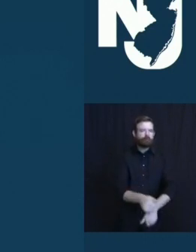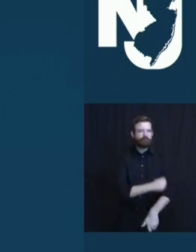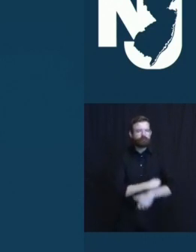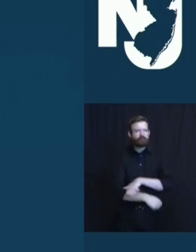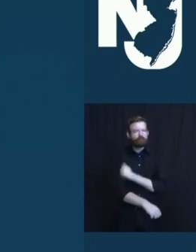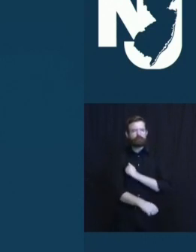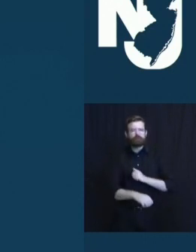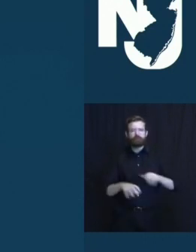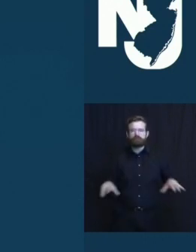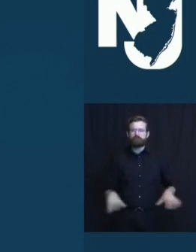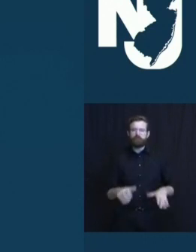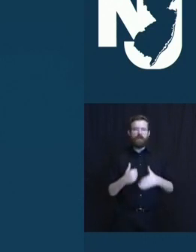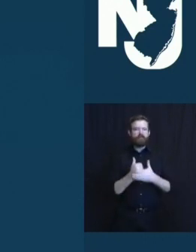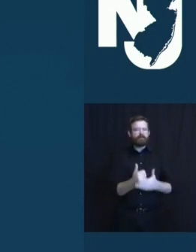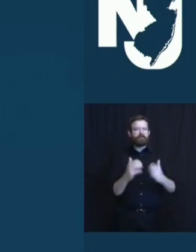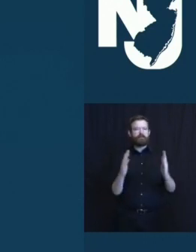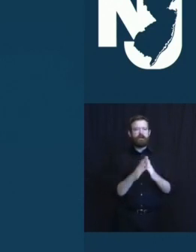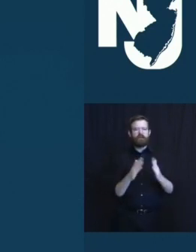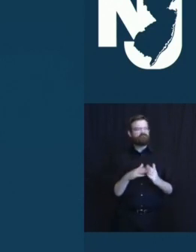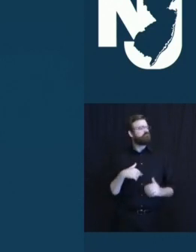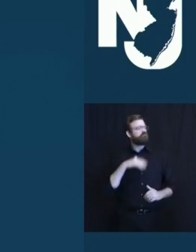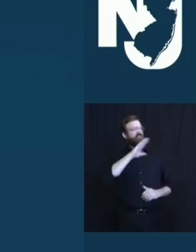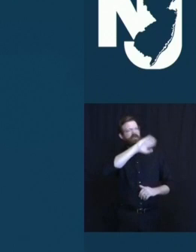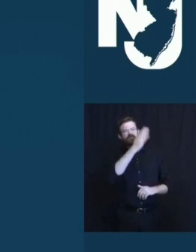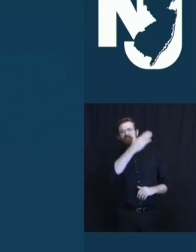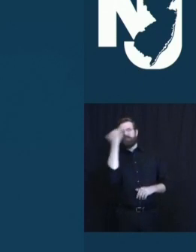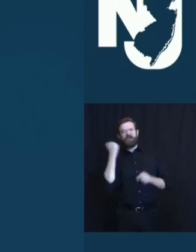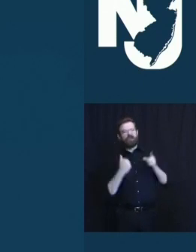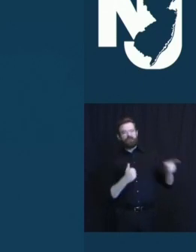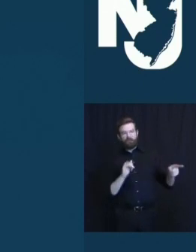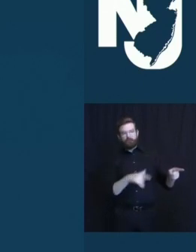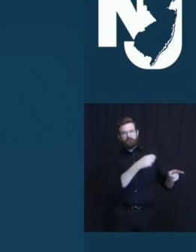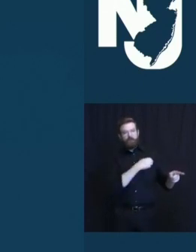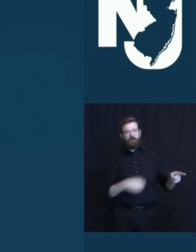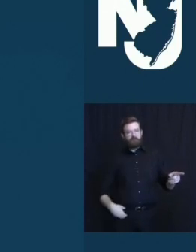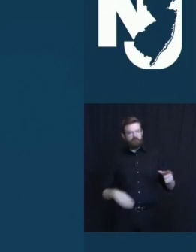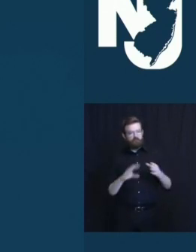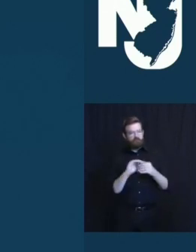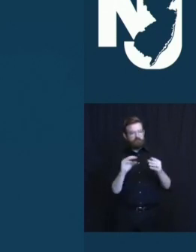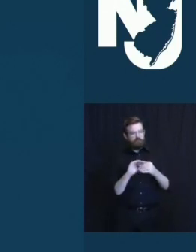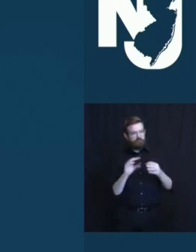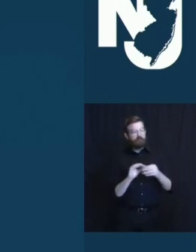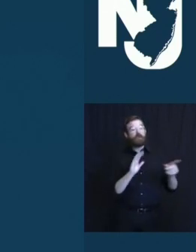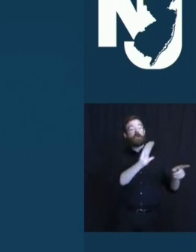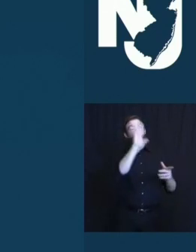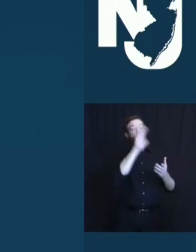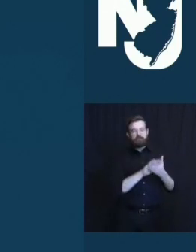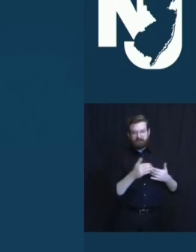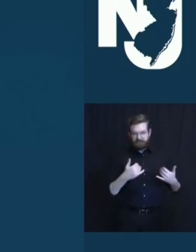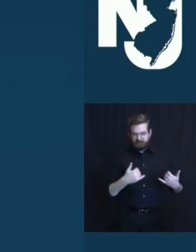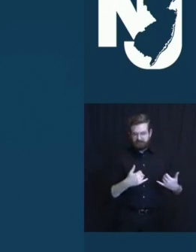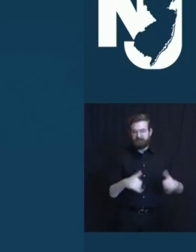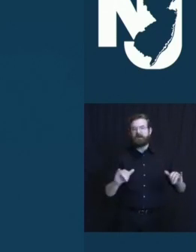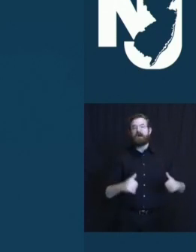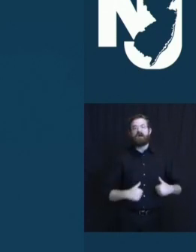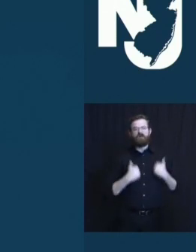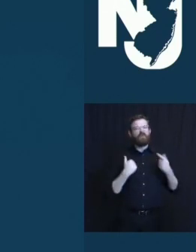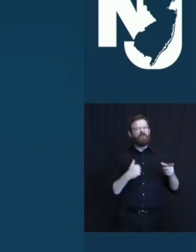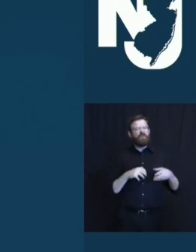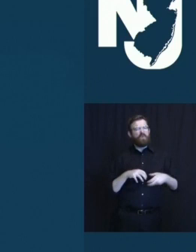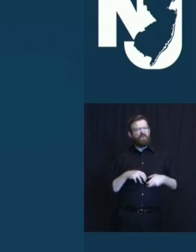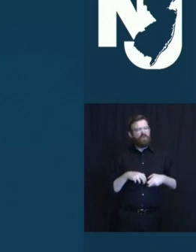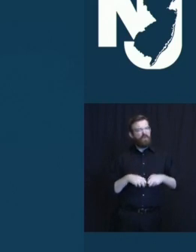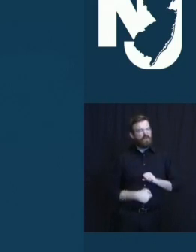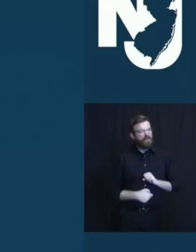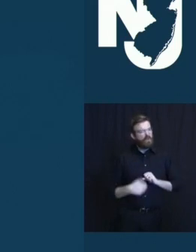he's devastated, and their 11-year-old twins. God bless both of them. Susie was just 59 years